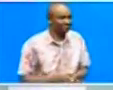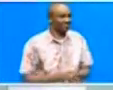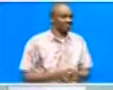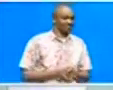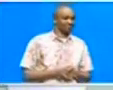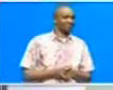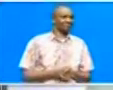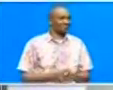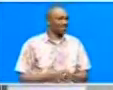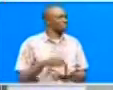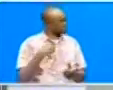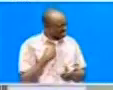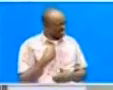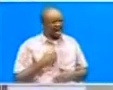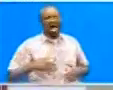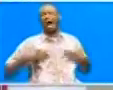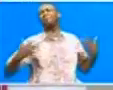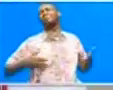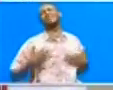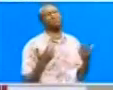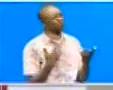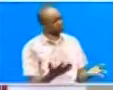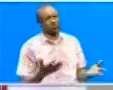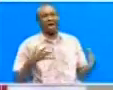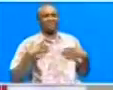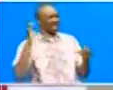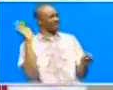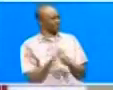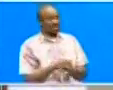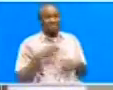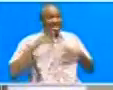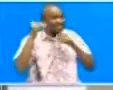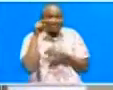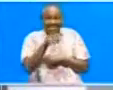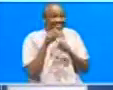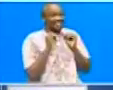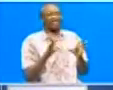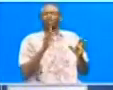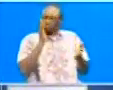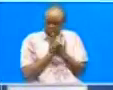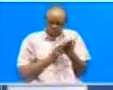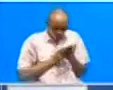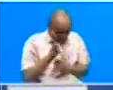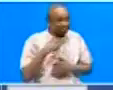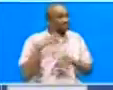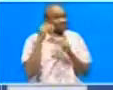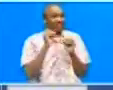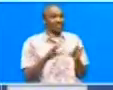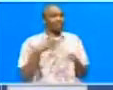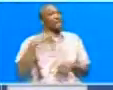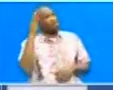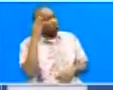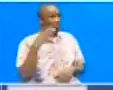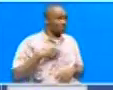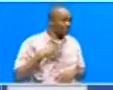so excited. It doesn't show right now, but I'm so excited. I did not expect this, to be honest. At all? I mean, I knew people